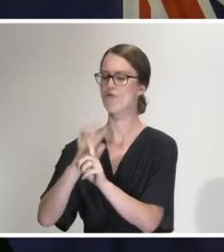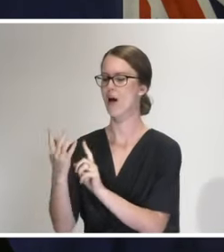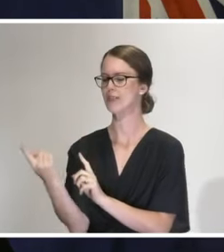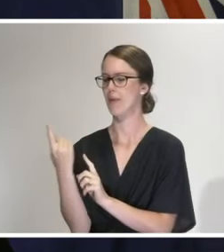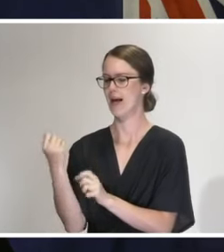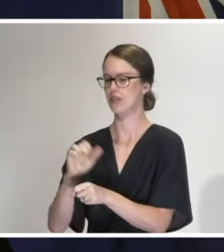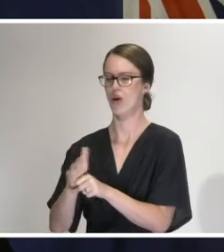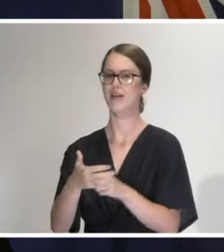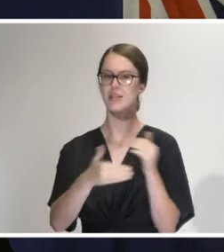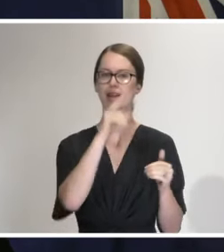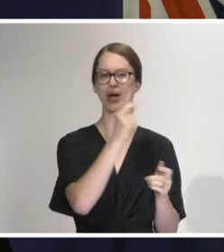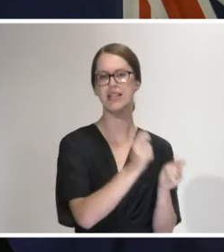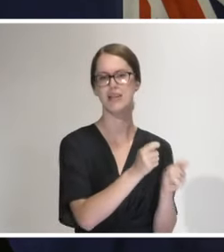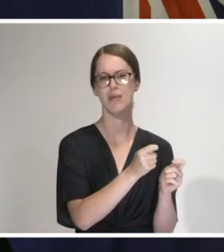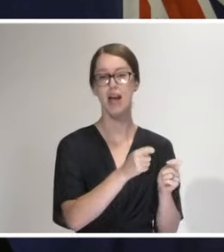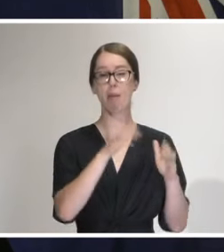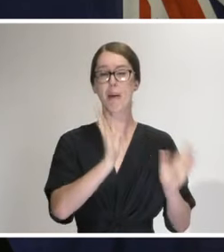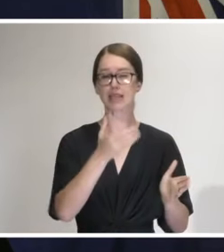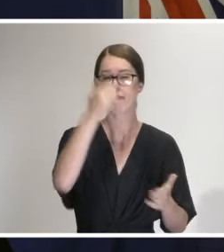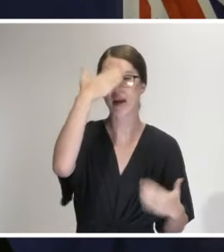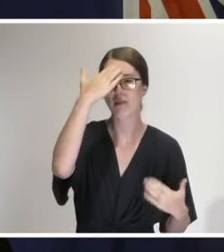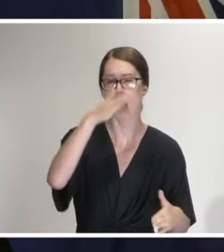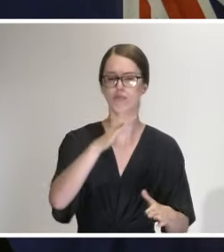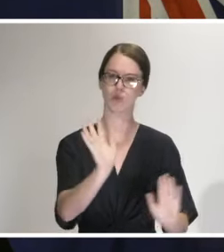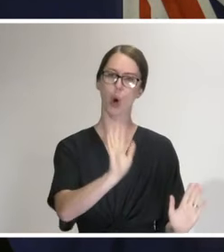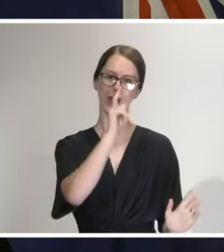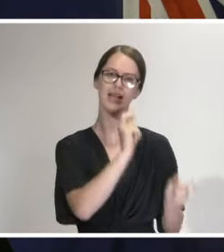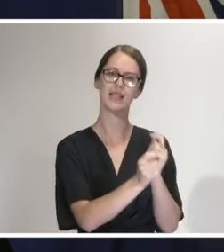probable case, and fever is no longer a requirement.